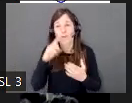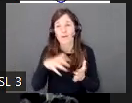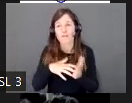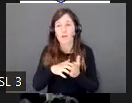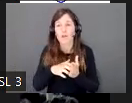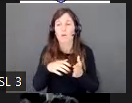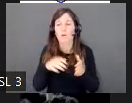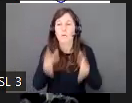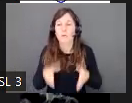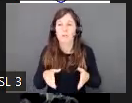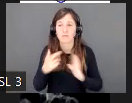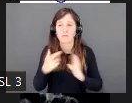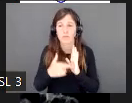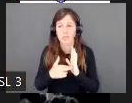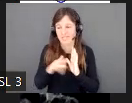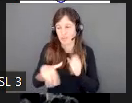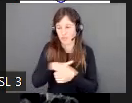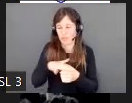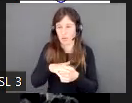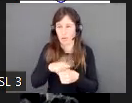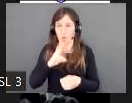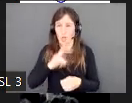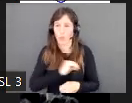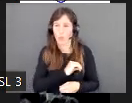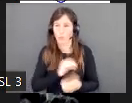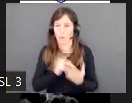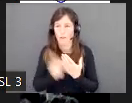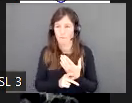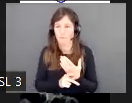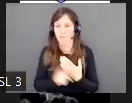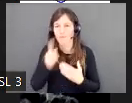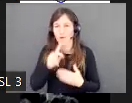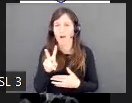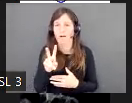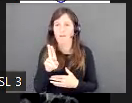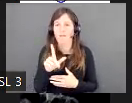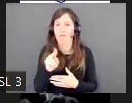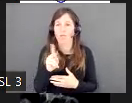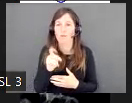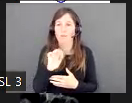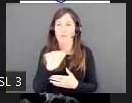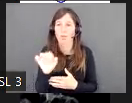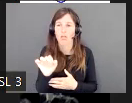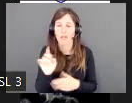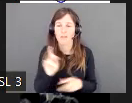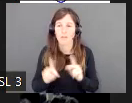a regional program that Waterloo Regional Police is as a key stakeholder on the steering committee, which is a VPR program